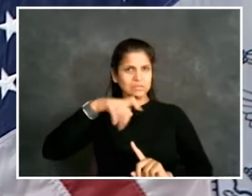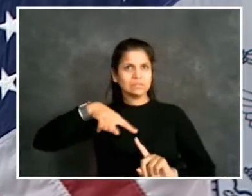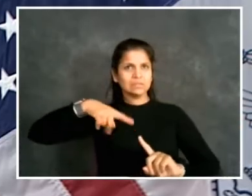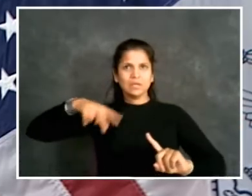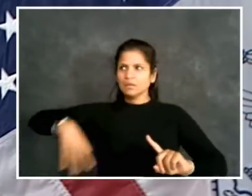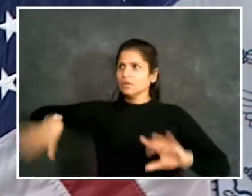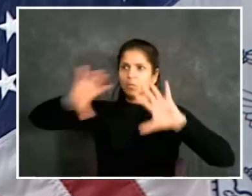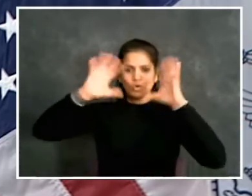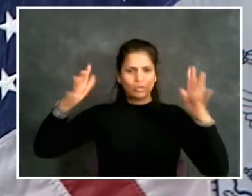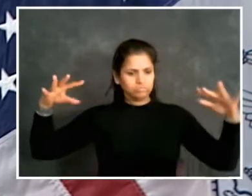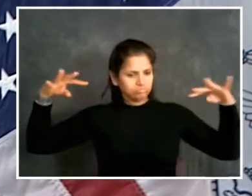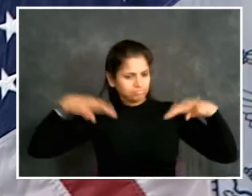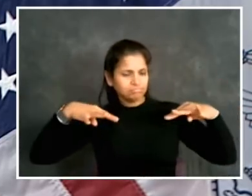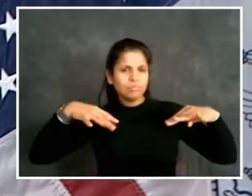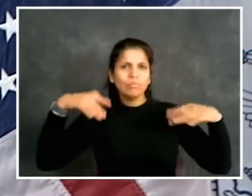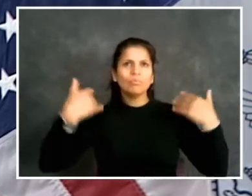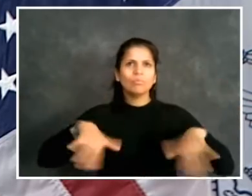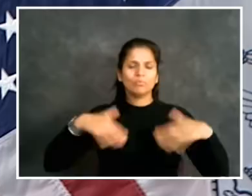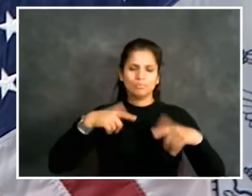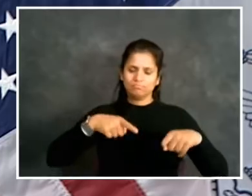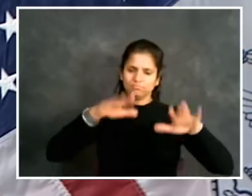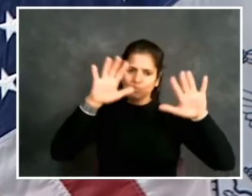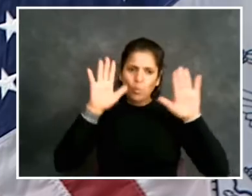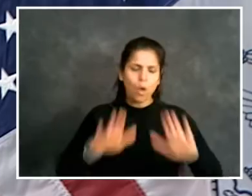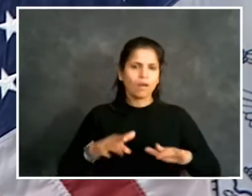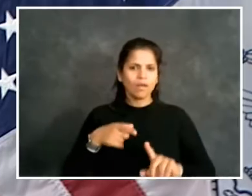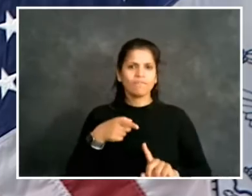it. We will find a way.